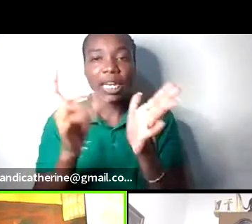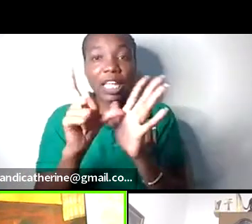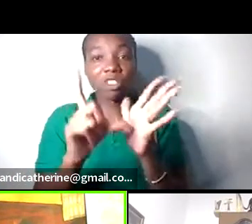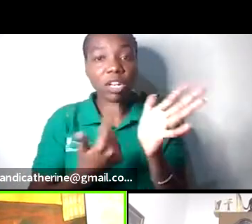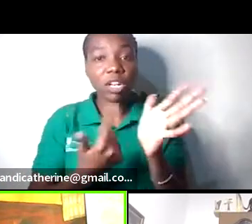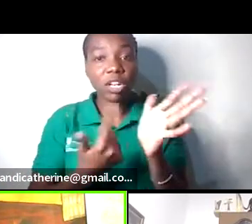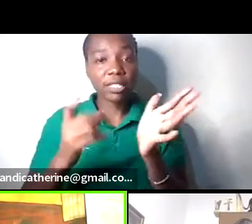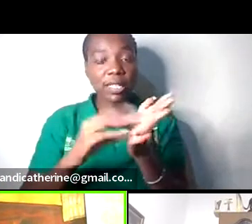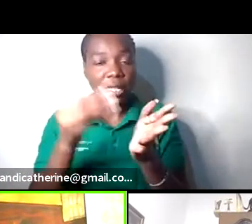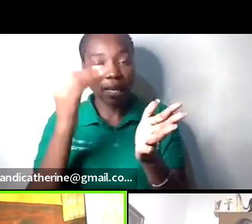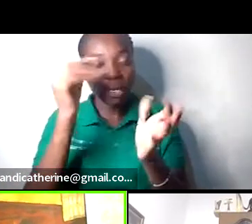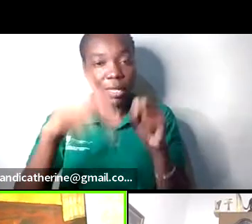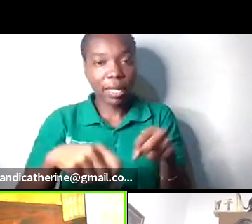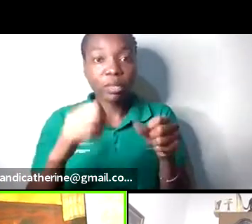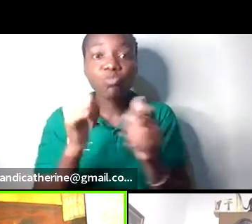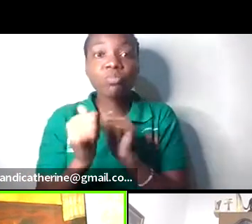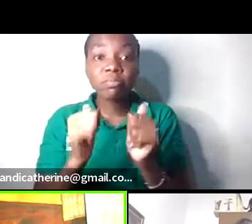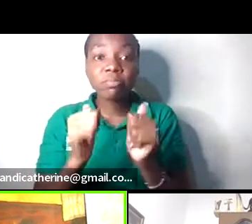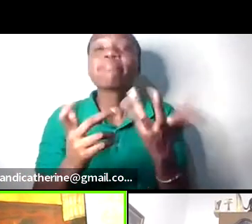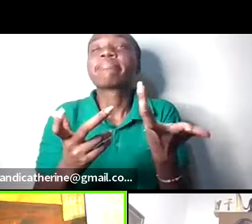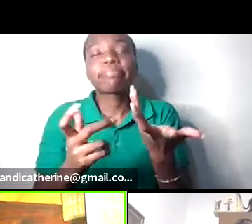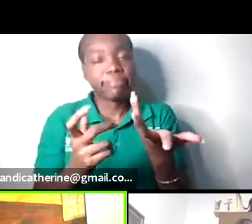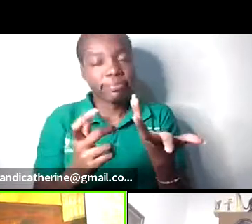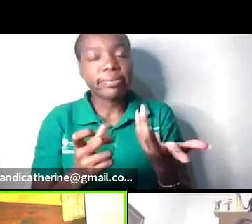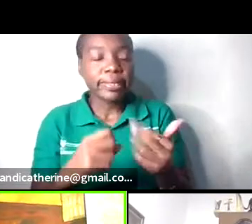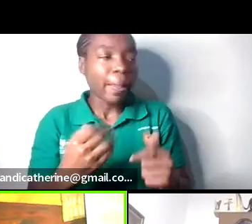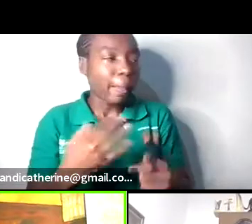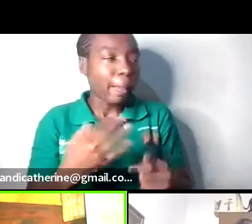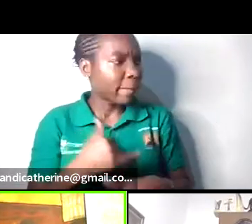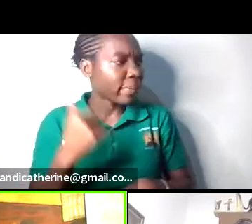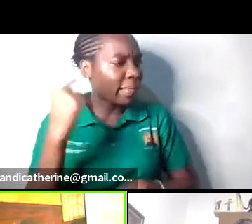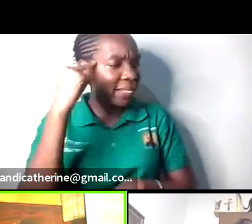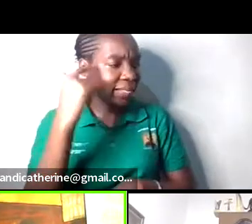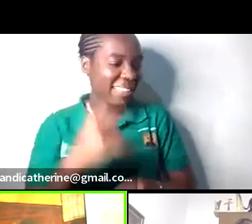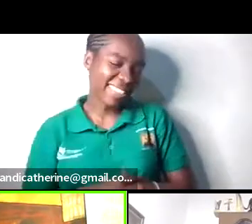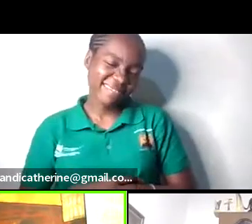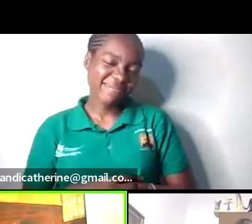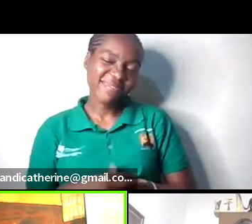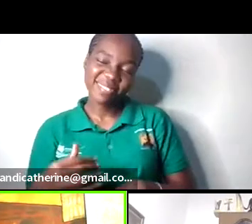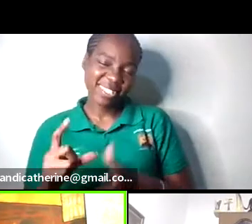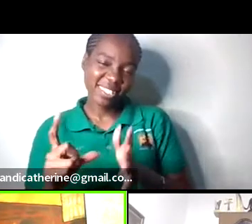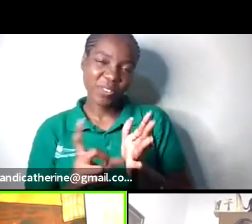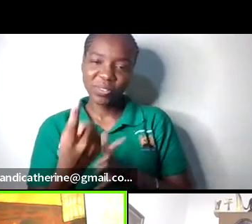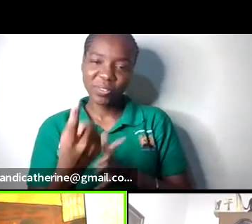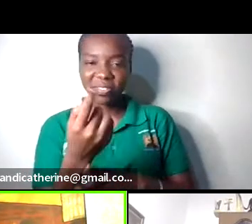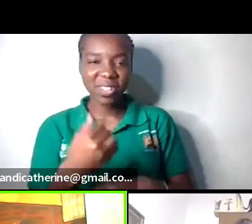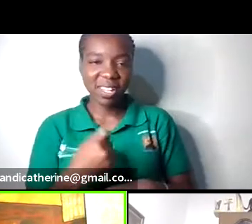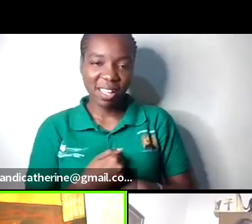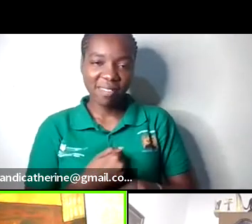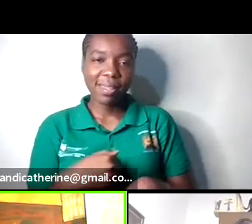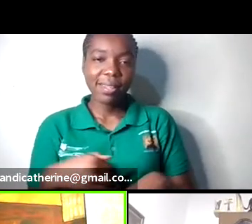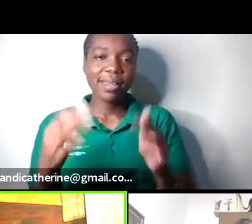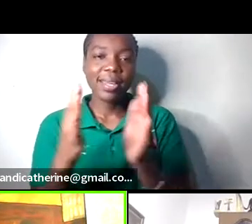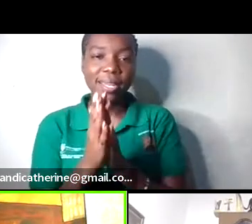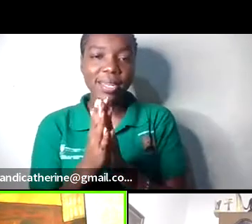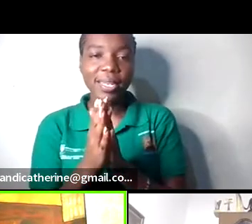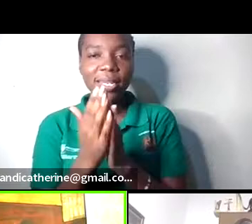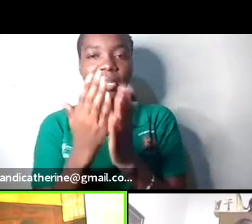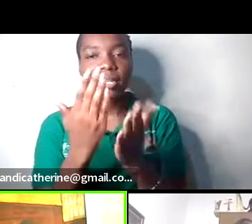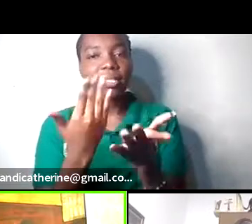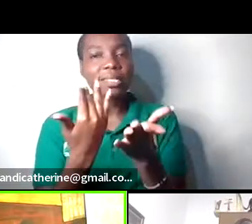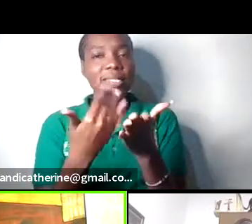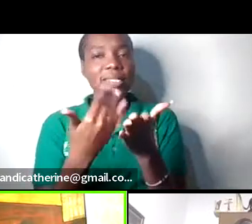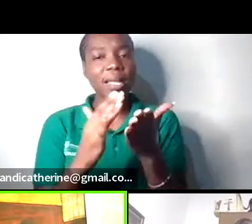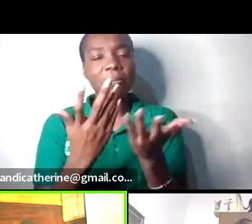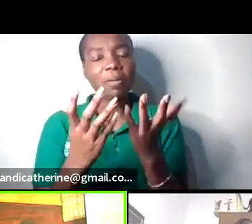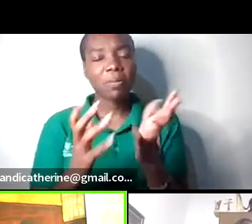I think there have been quite a few. Some of them, of course, pushed not by the Africans,